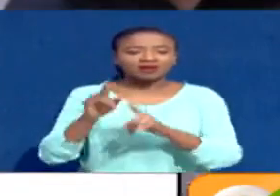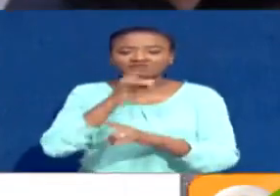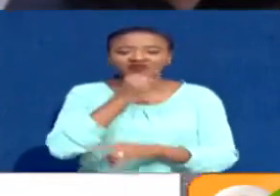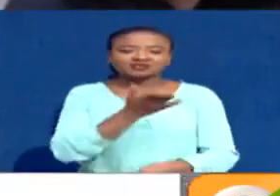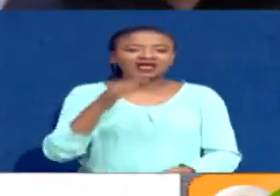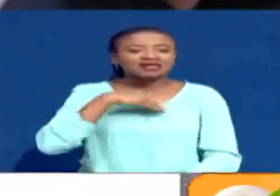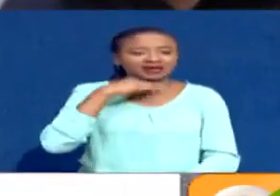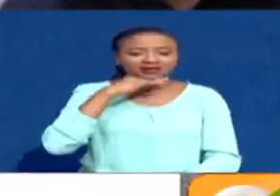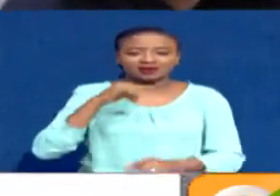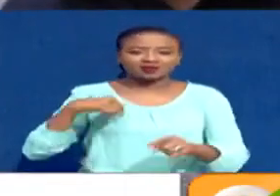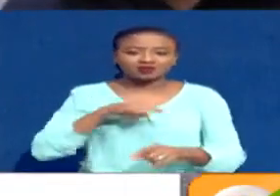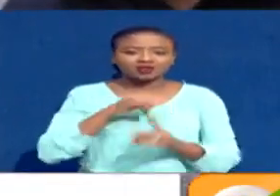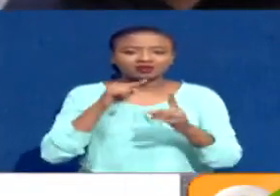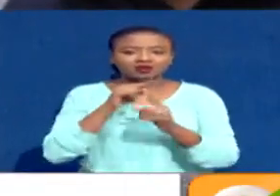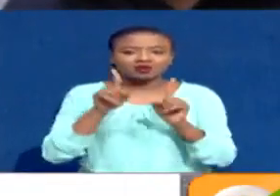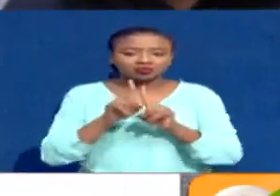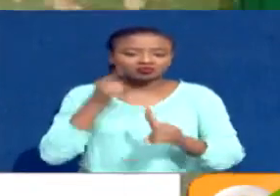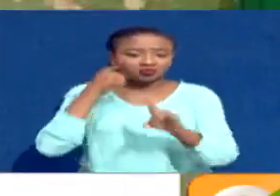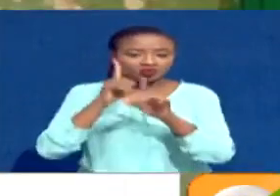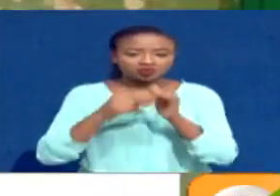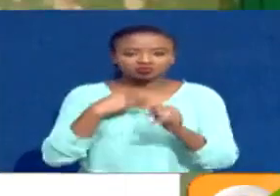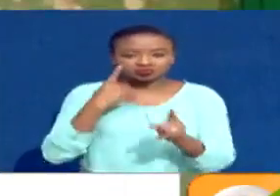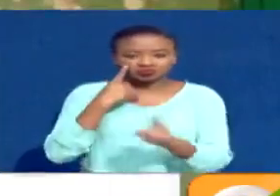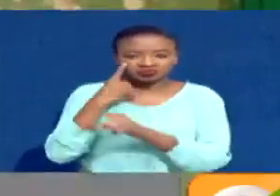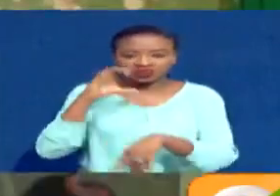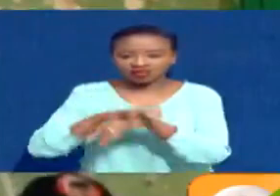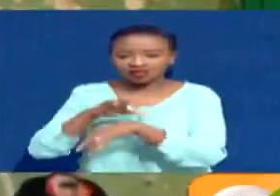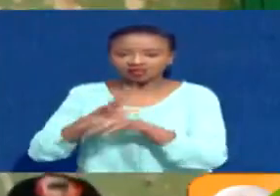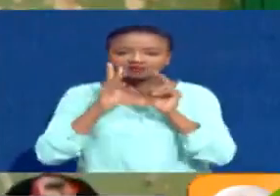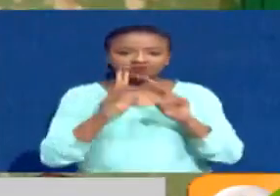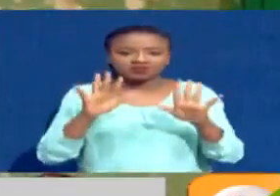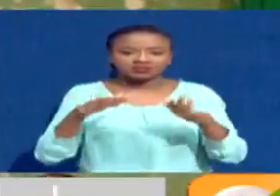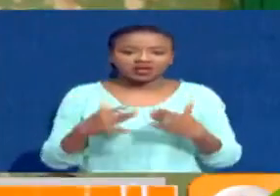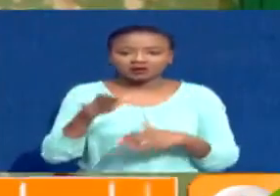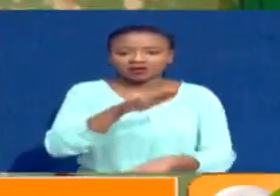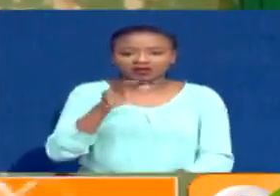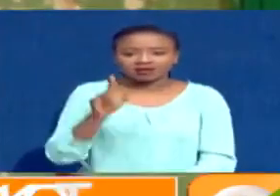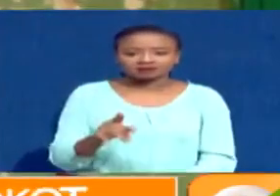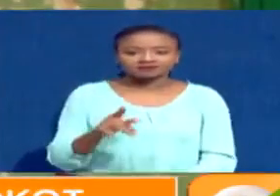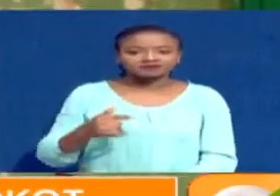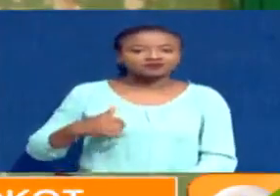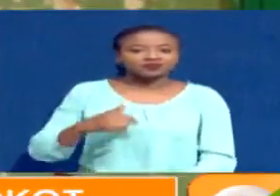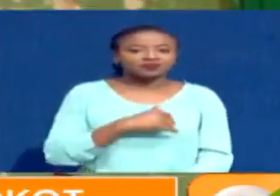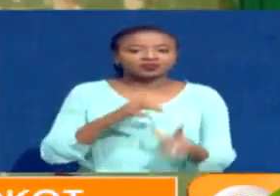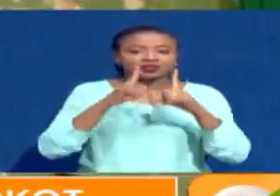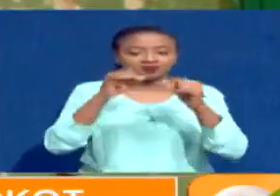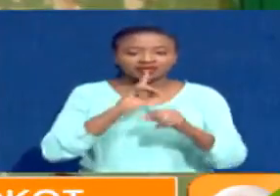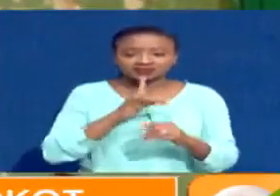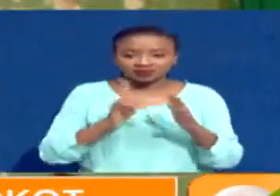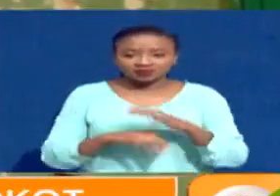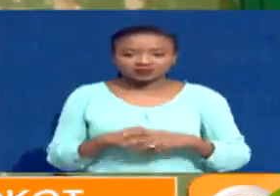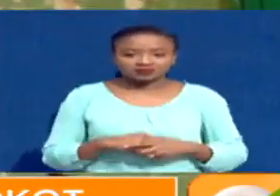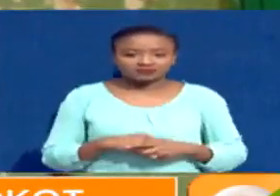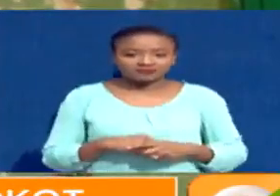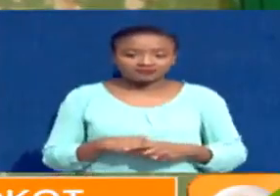government projects and to celebrate peace in this region. Nyinyi watoto wetu wote tutasema tu ile imepita wa jamaa ikwame